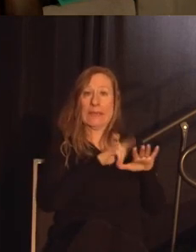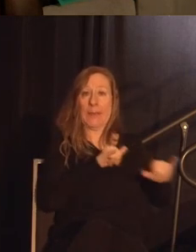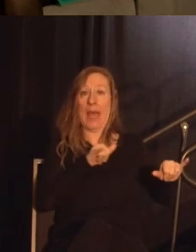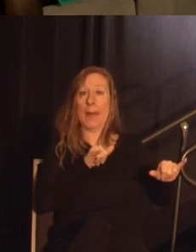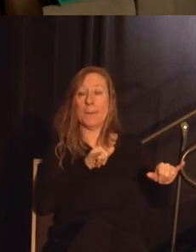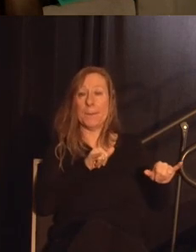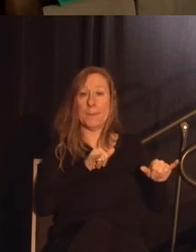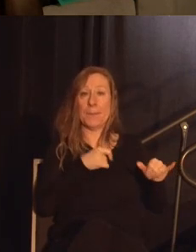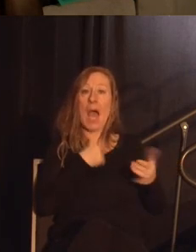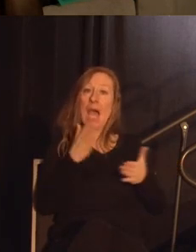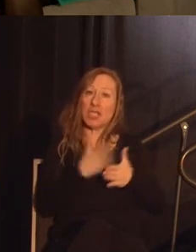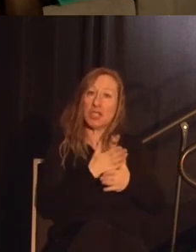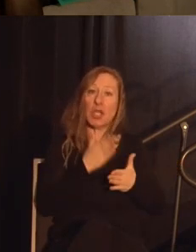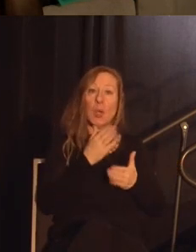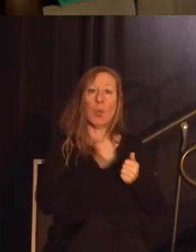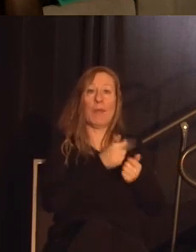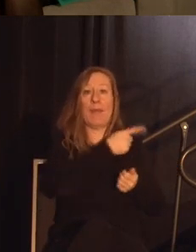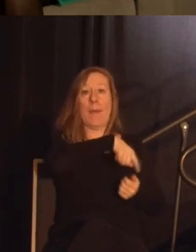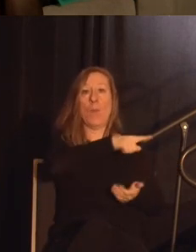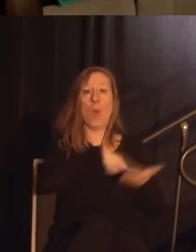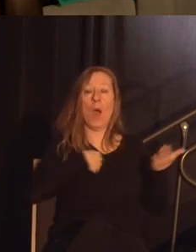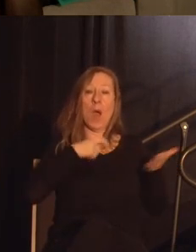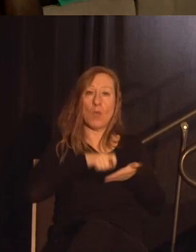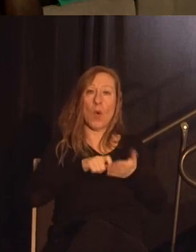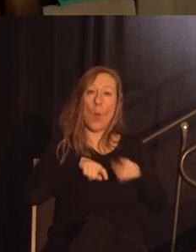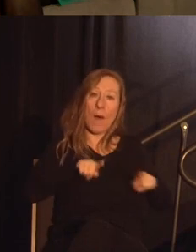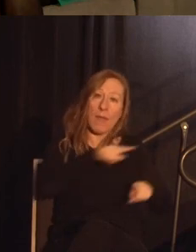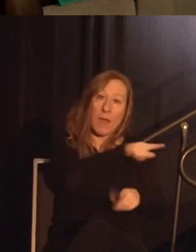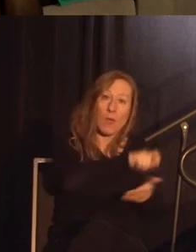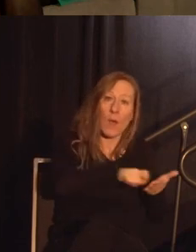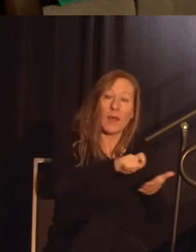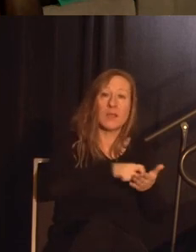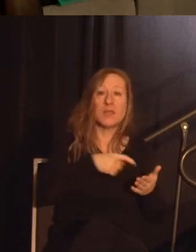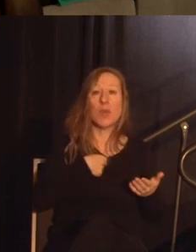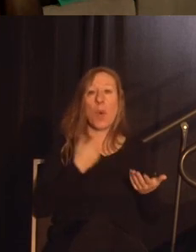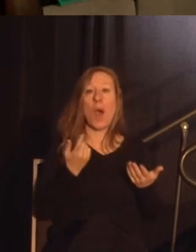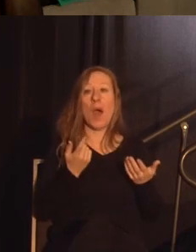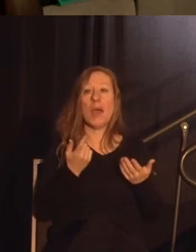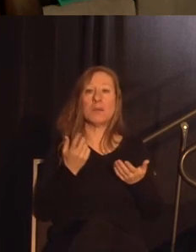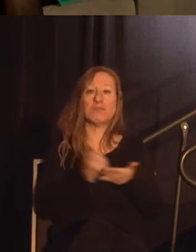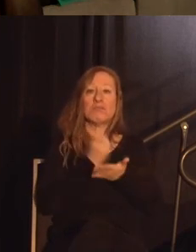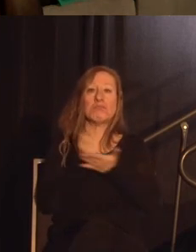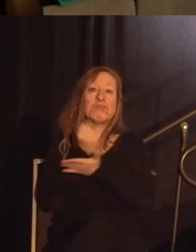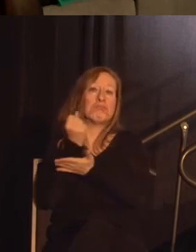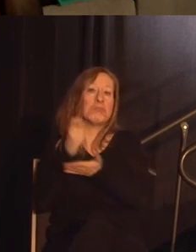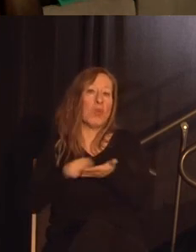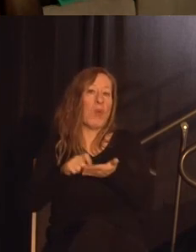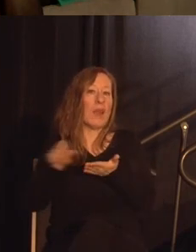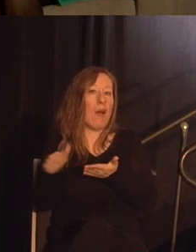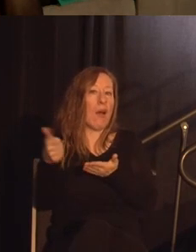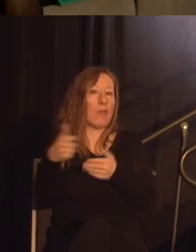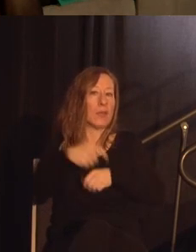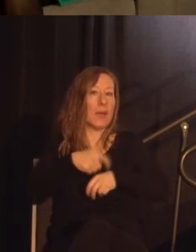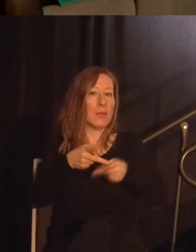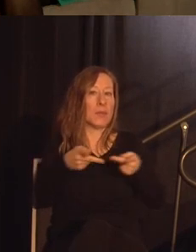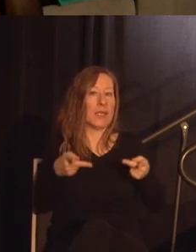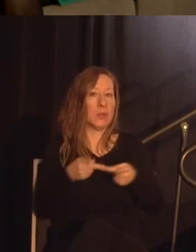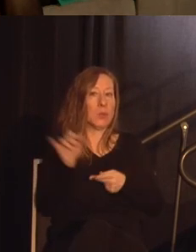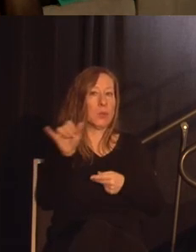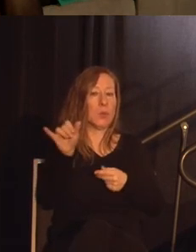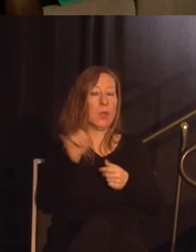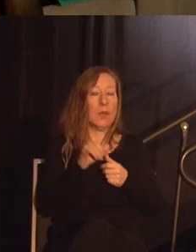with them what I wrote too as they're writing and sharing, and so, like, I sneak it in at times too, but I don't know, I feel